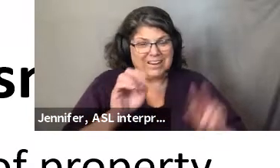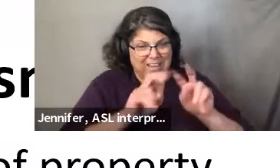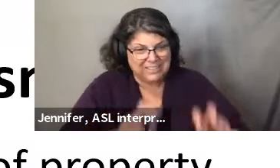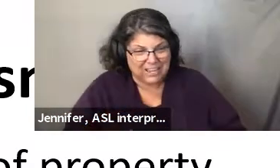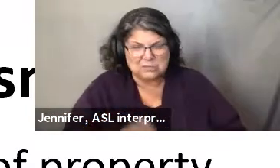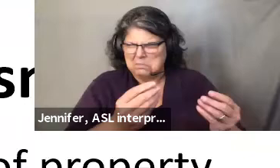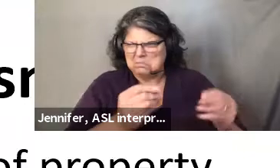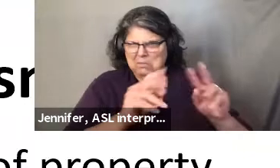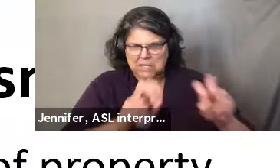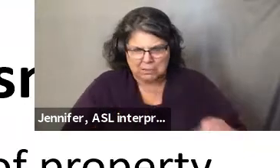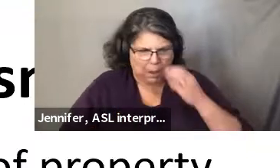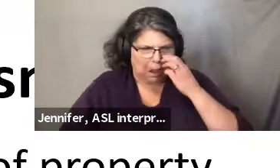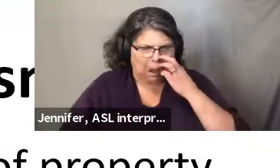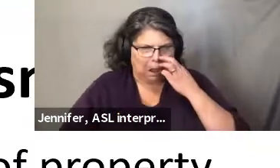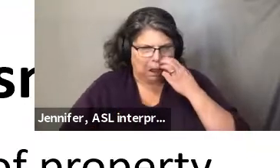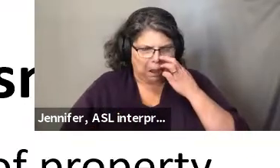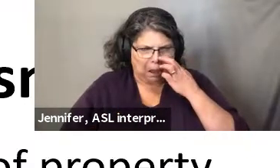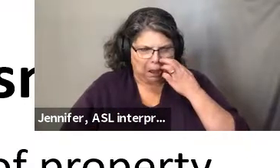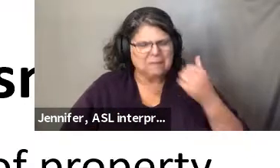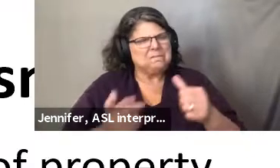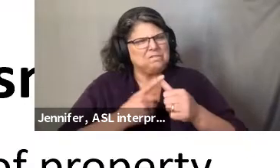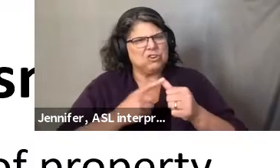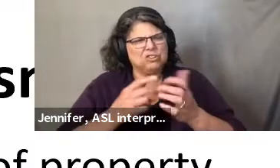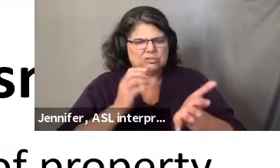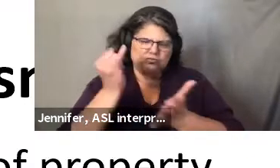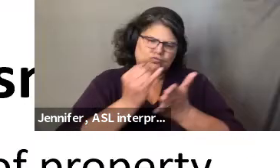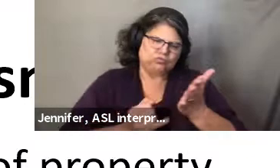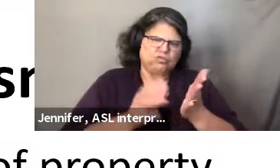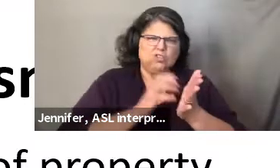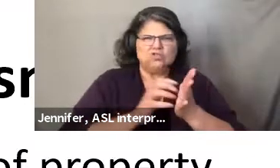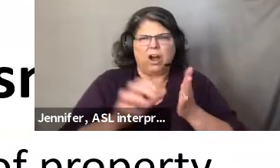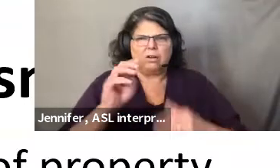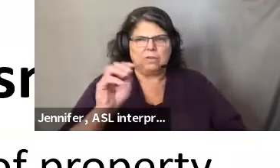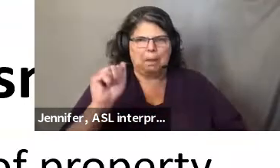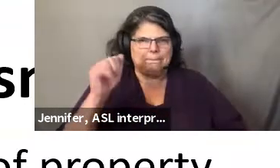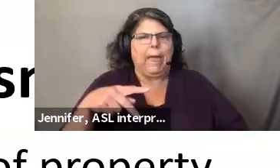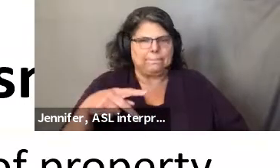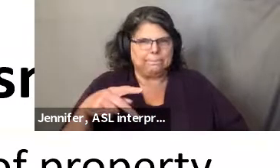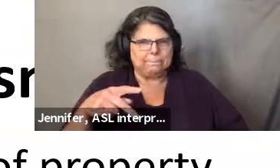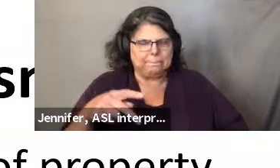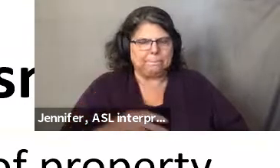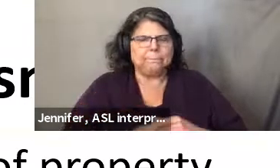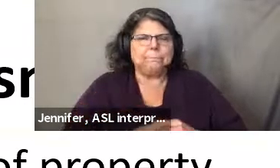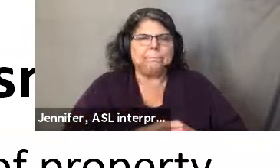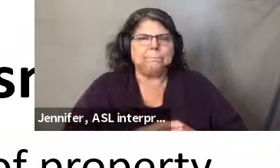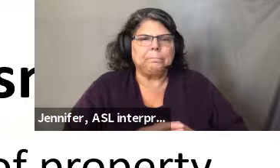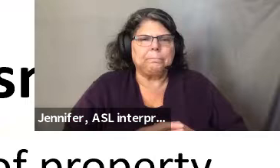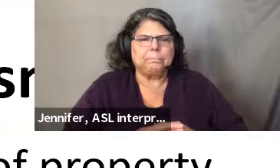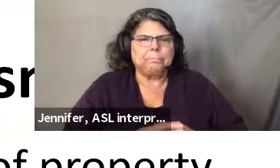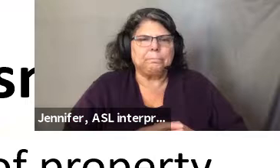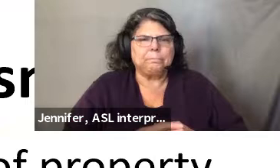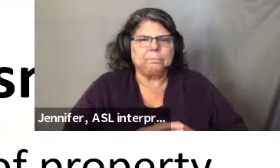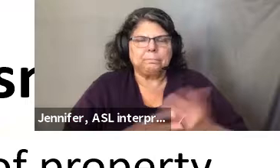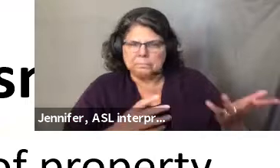basically we do a rough map of the property. Our consultant does a rough map of the property. We are concerned